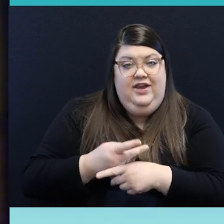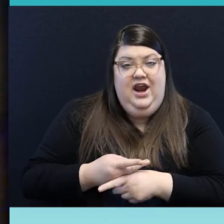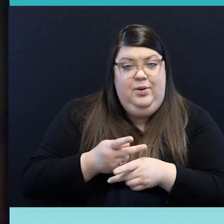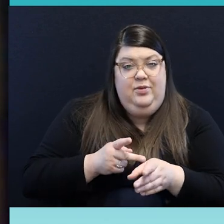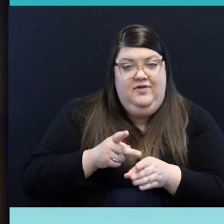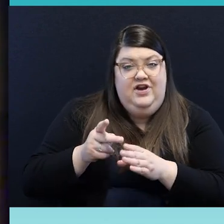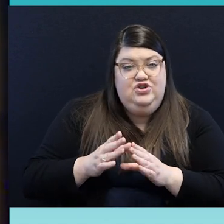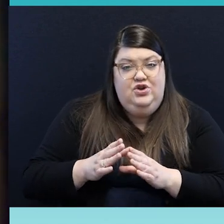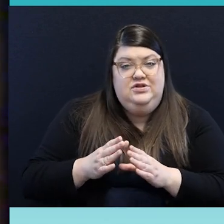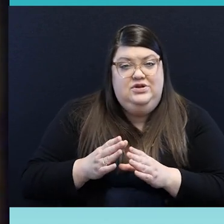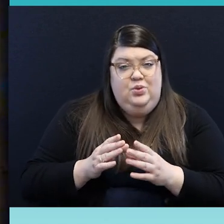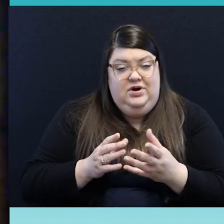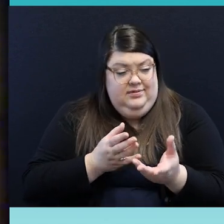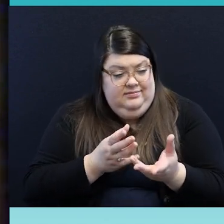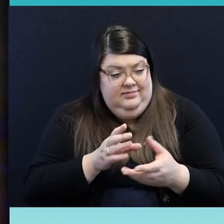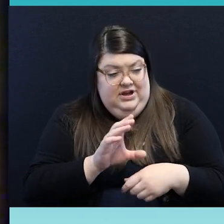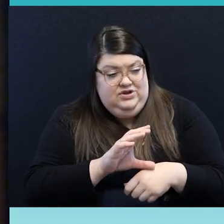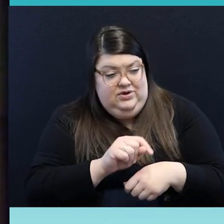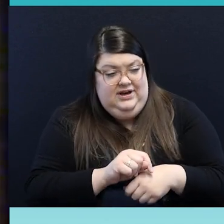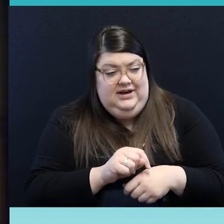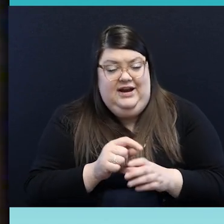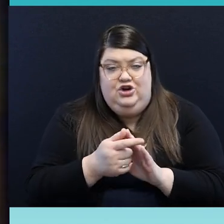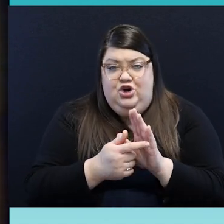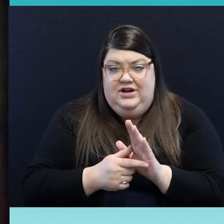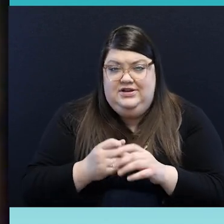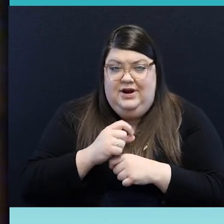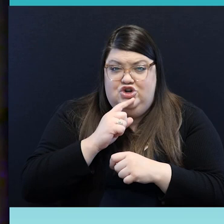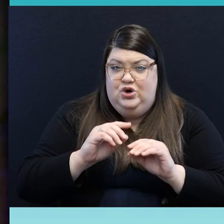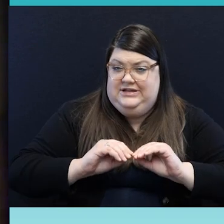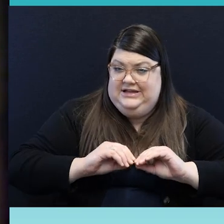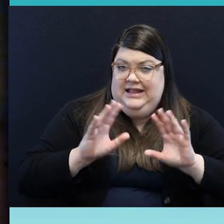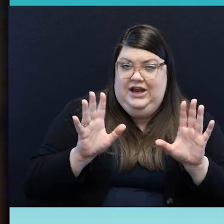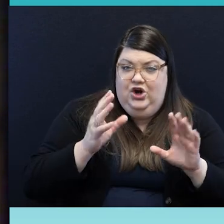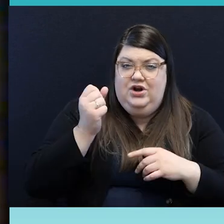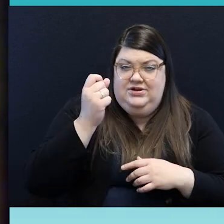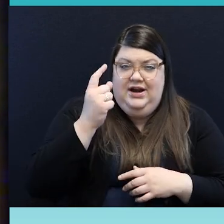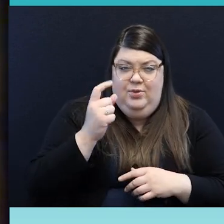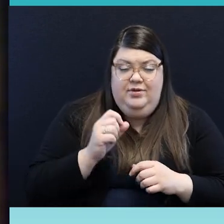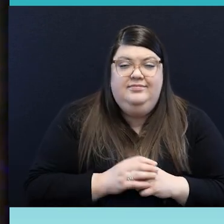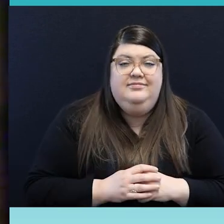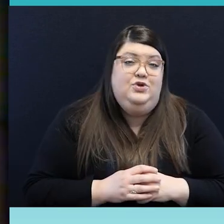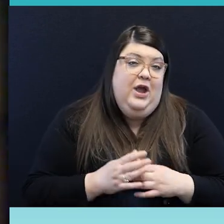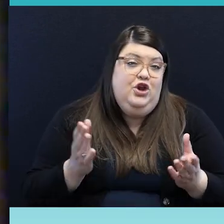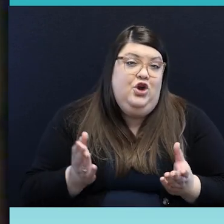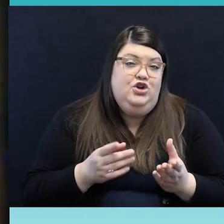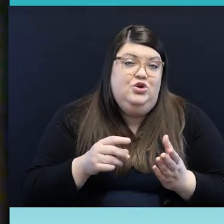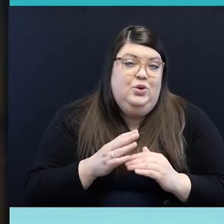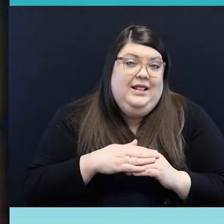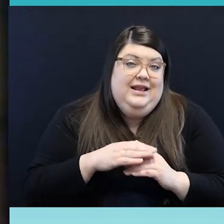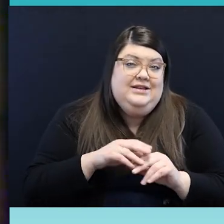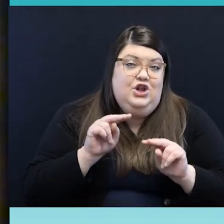were attorneys, and how to make it really understandable. So I encourage you to at least take a look at